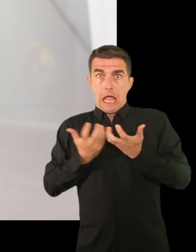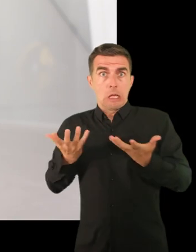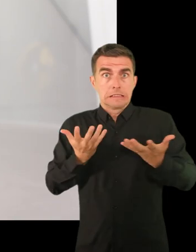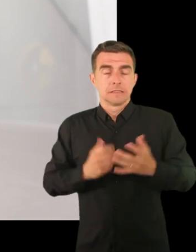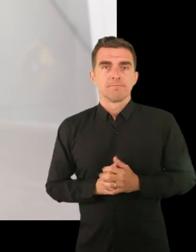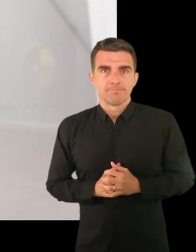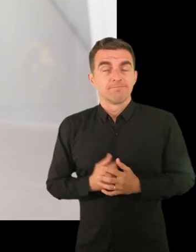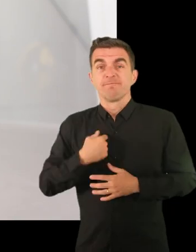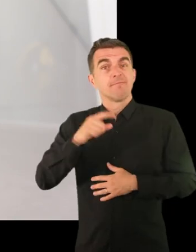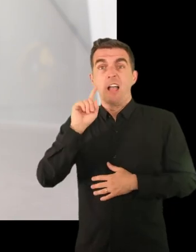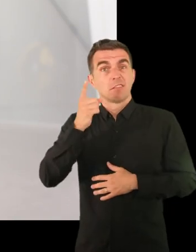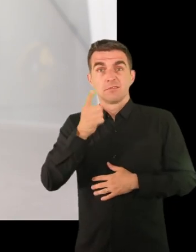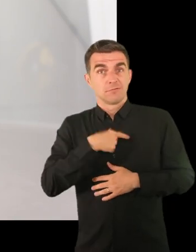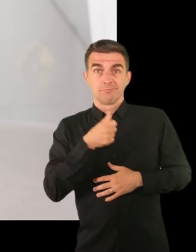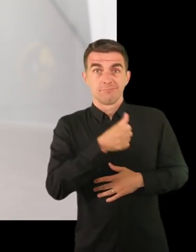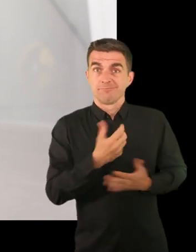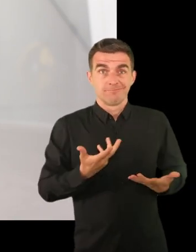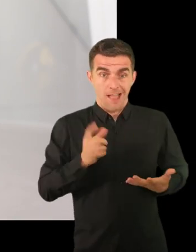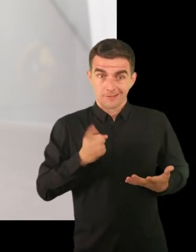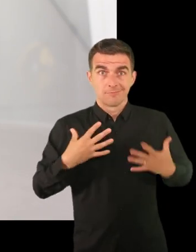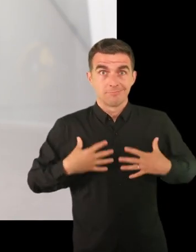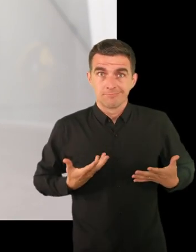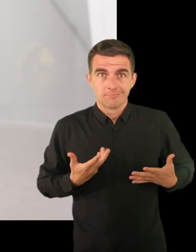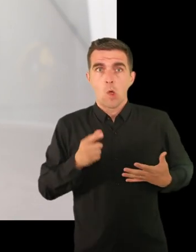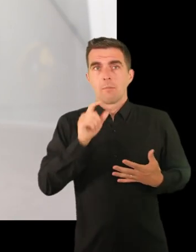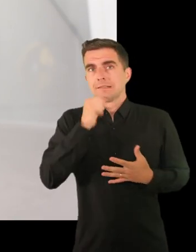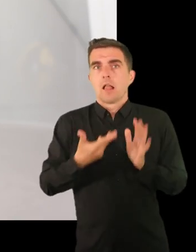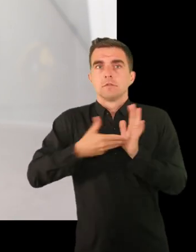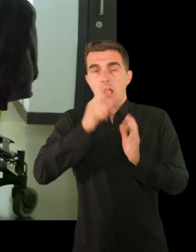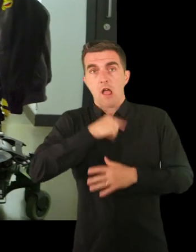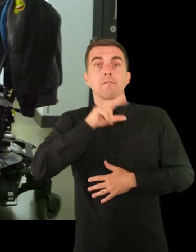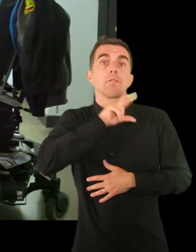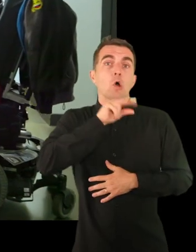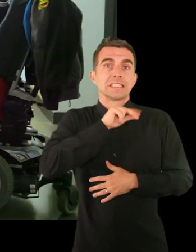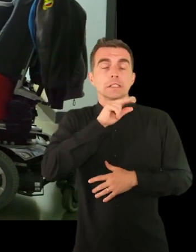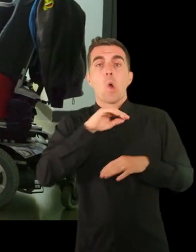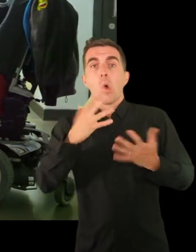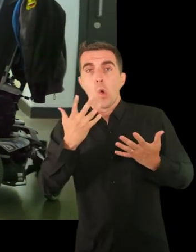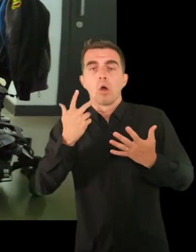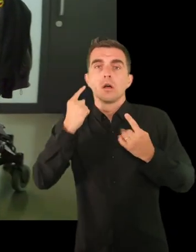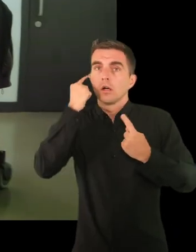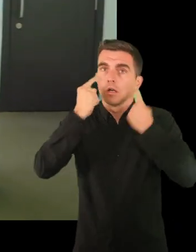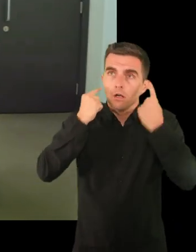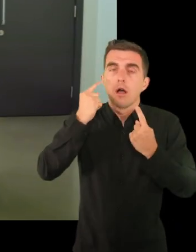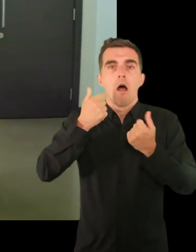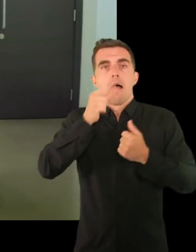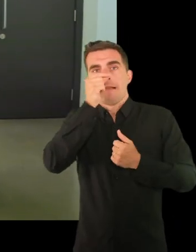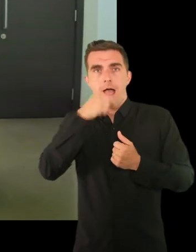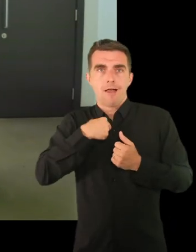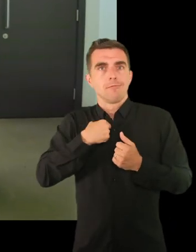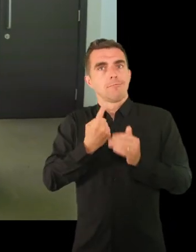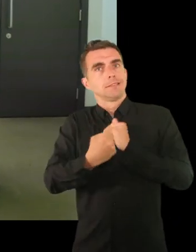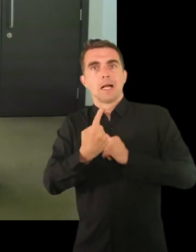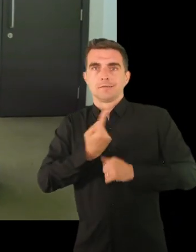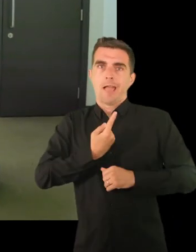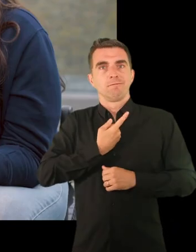Isaac. I can't press the button myself, so having voice activated or sensory lifts to be able to